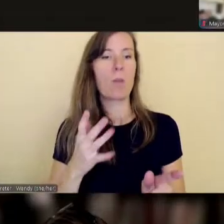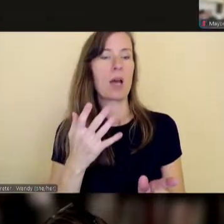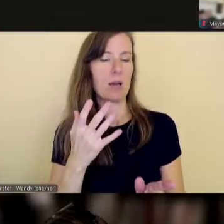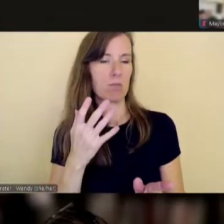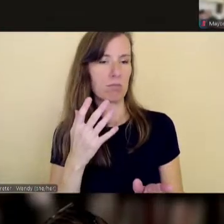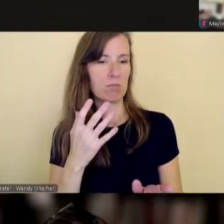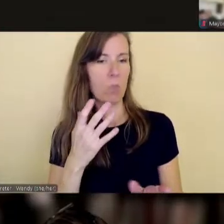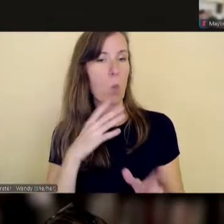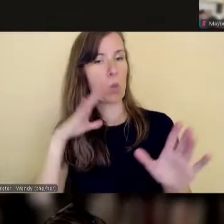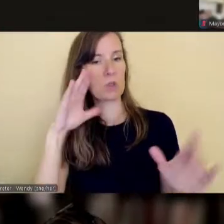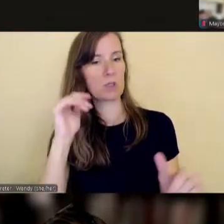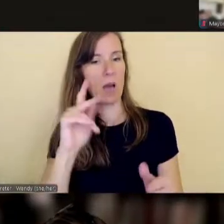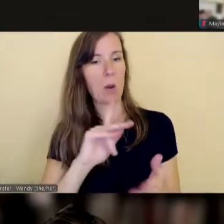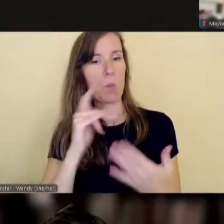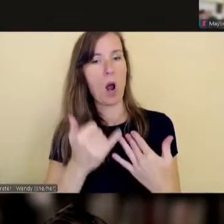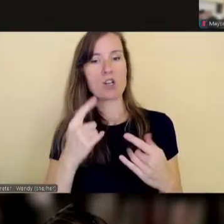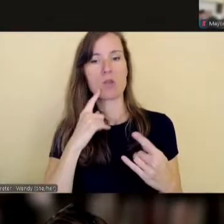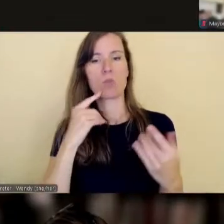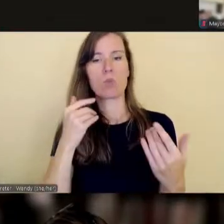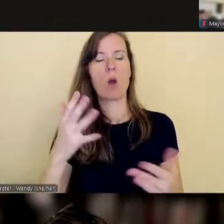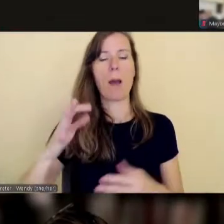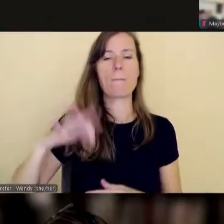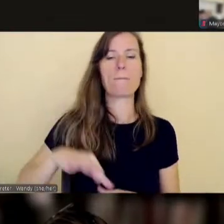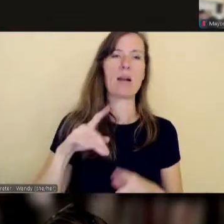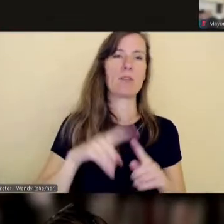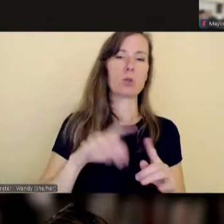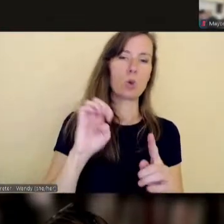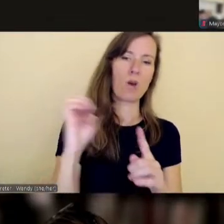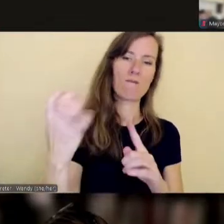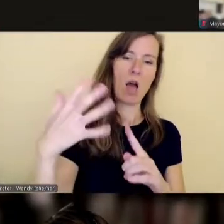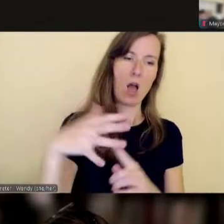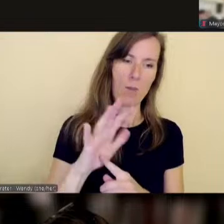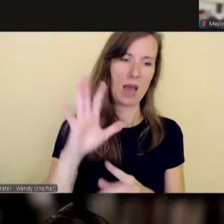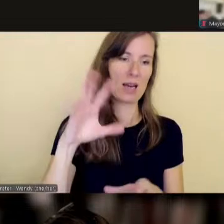will add to the body of knowledge available to Cheverly residents.